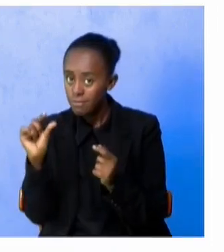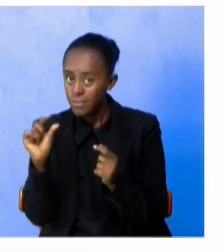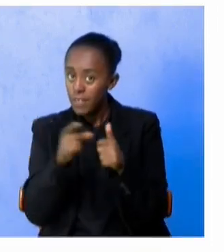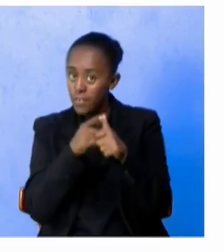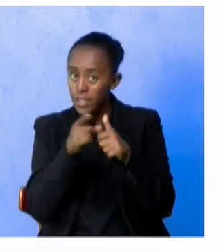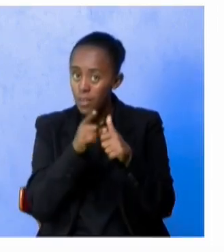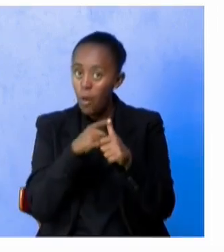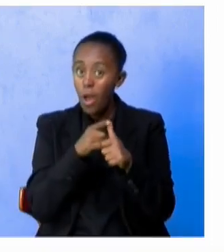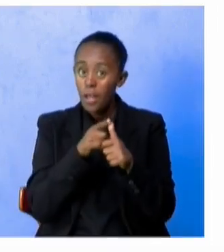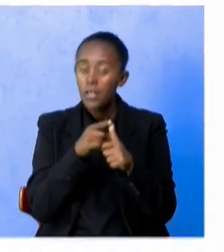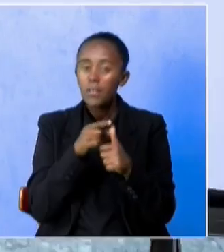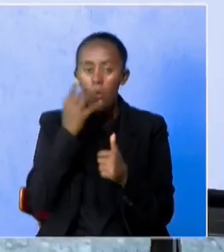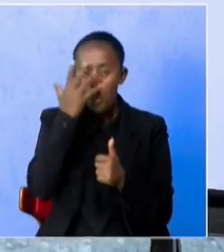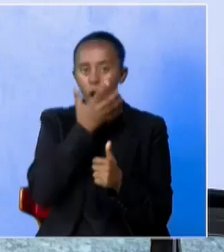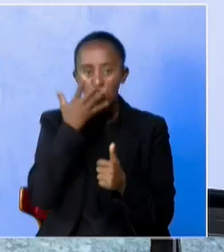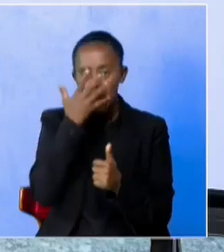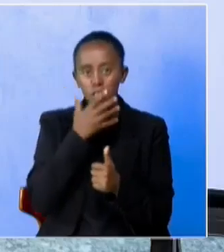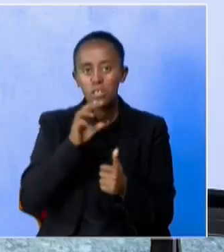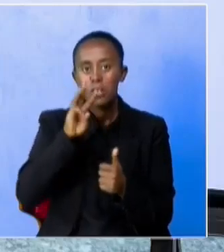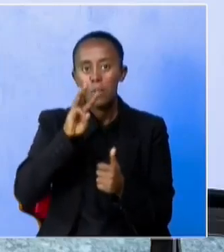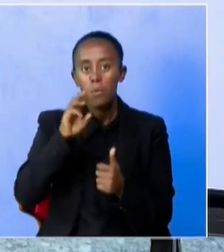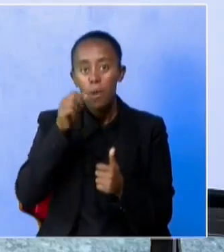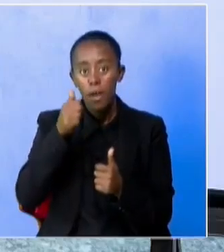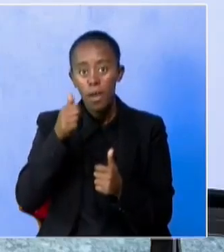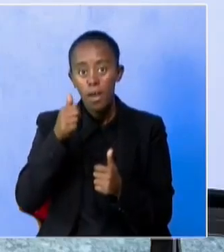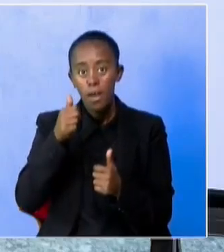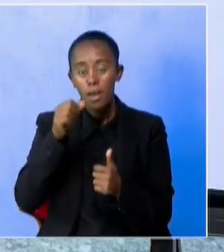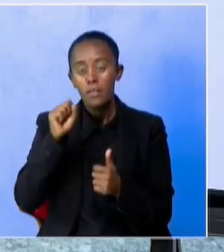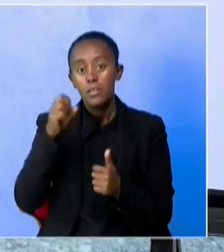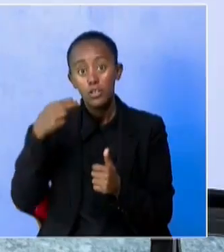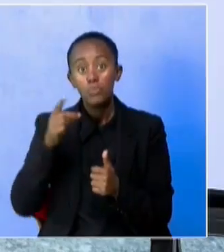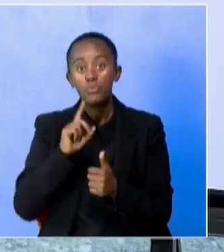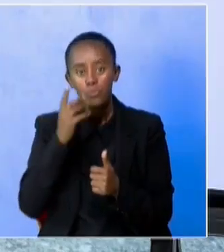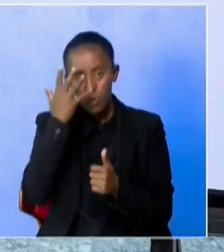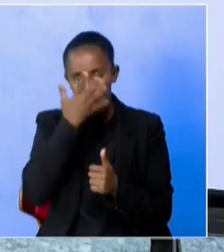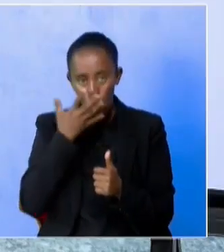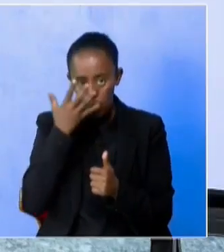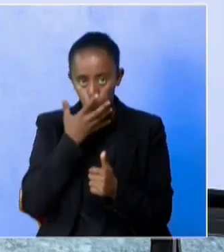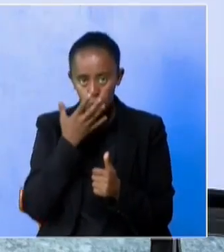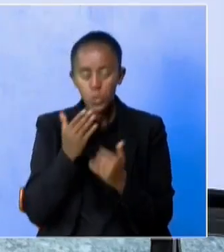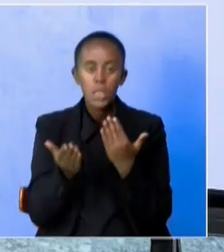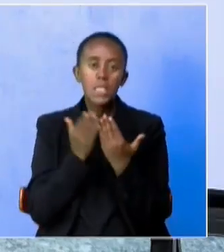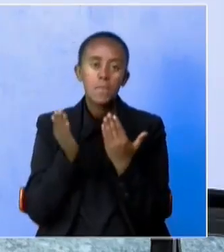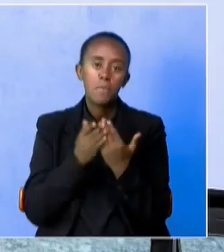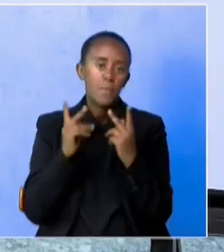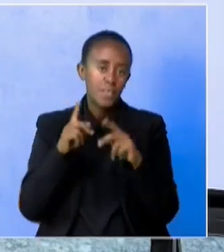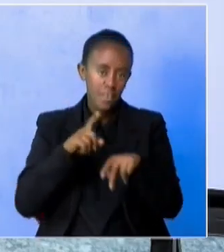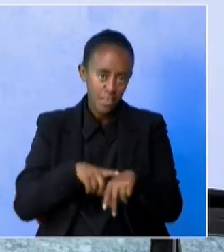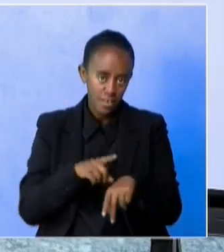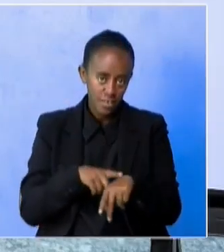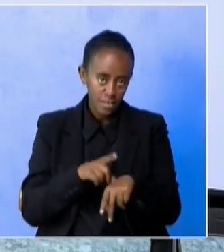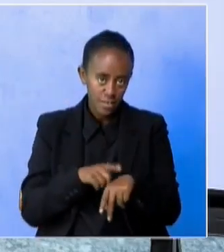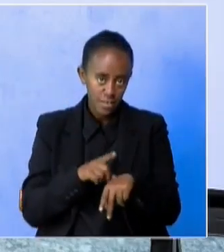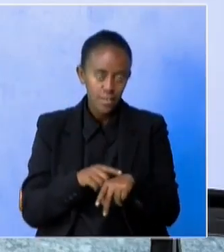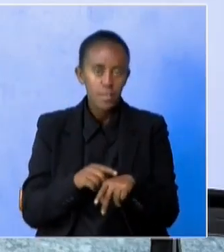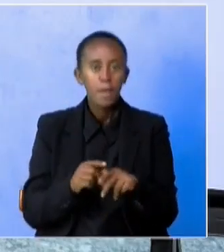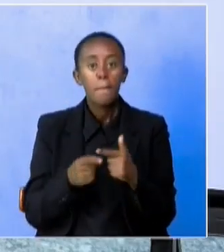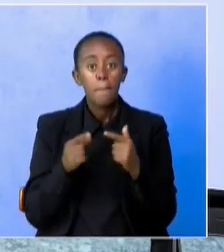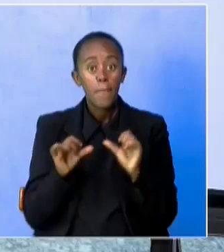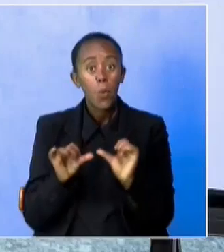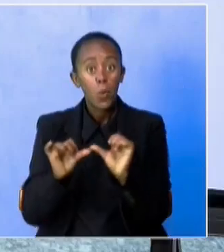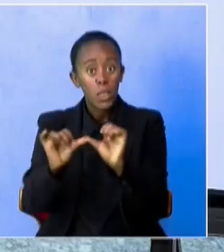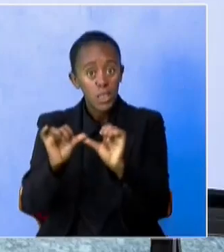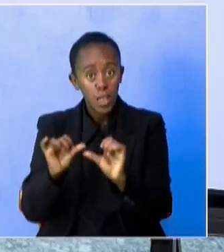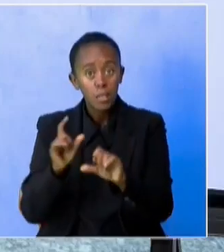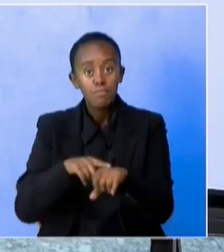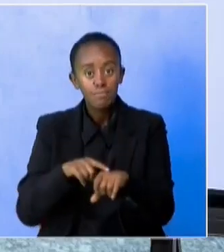the root verb form, we use it in the simple present tense. And in the present continuous, we use the verb to be